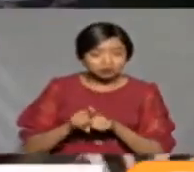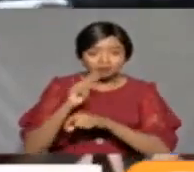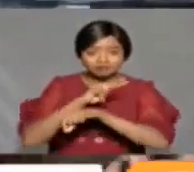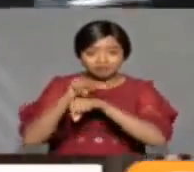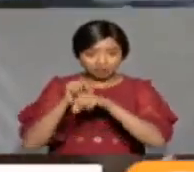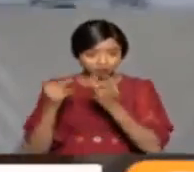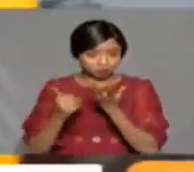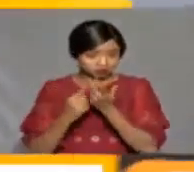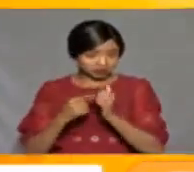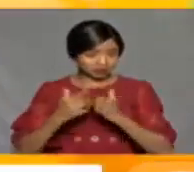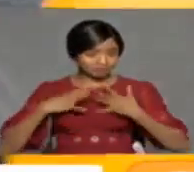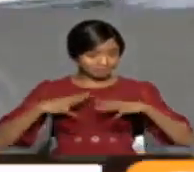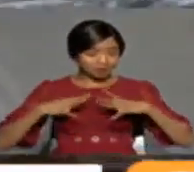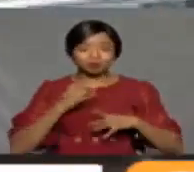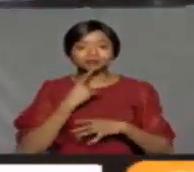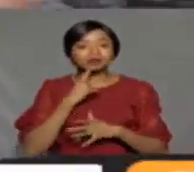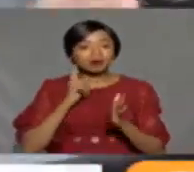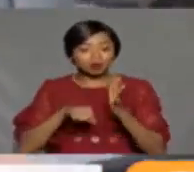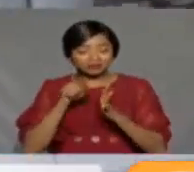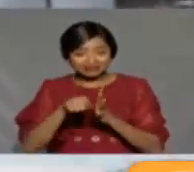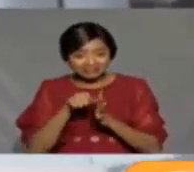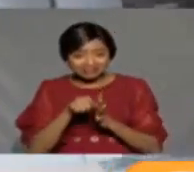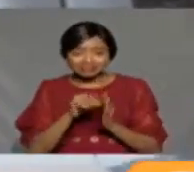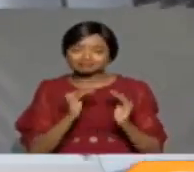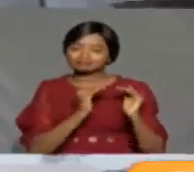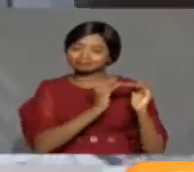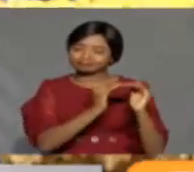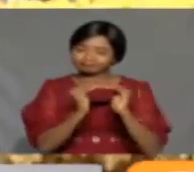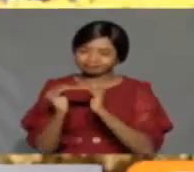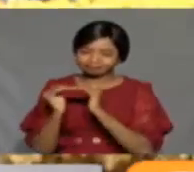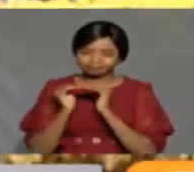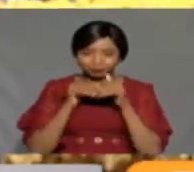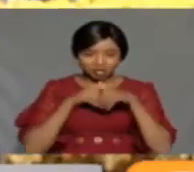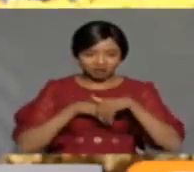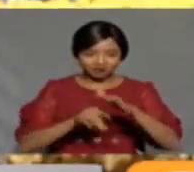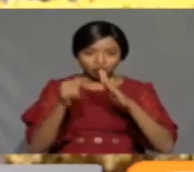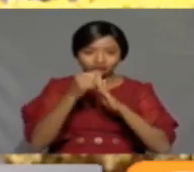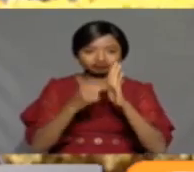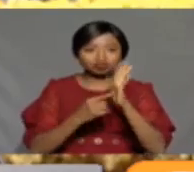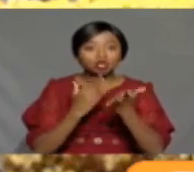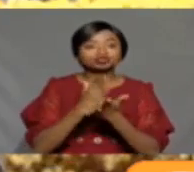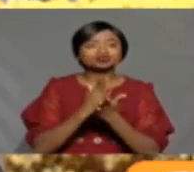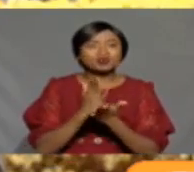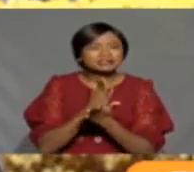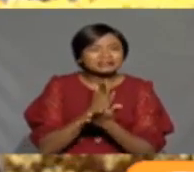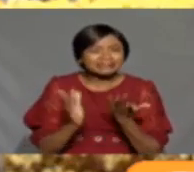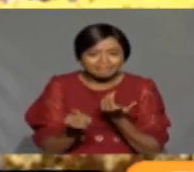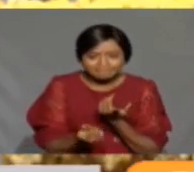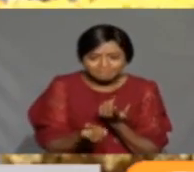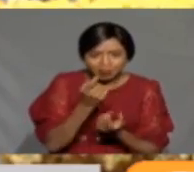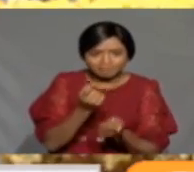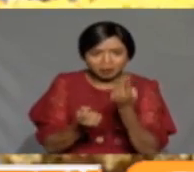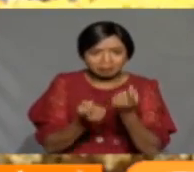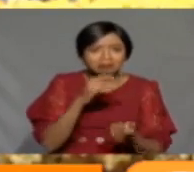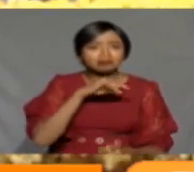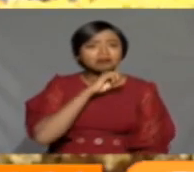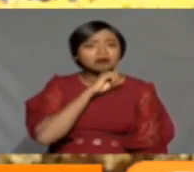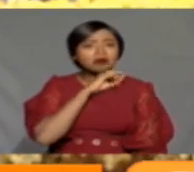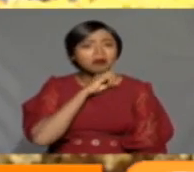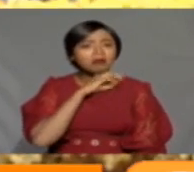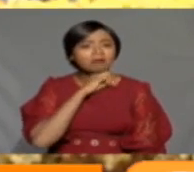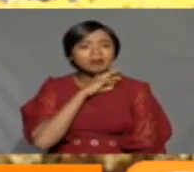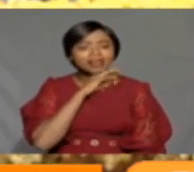however, maintained that the recruitment exercise was above board. Part of the complaint is arising from those who